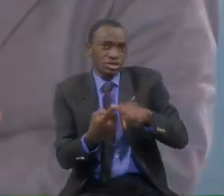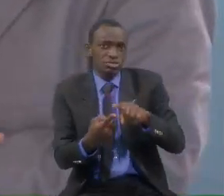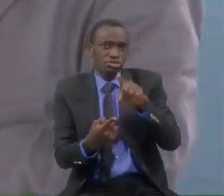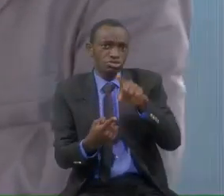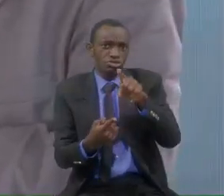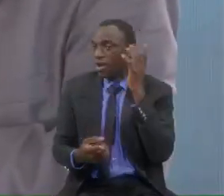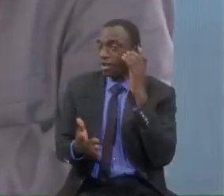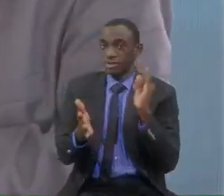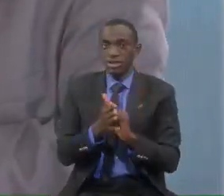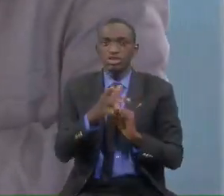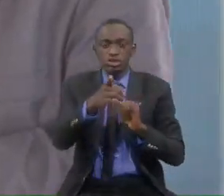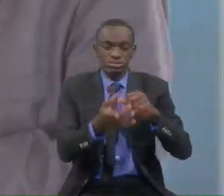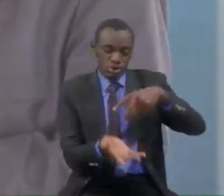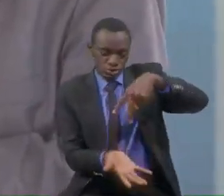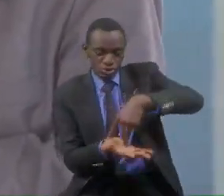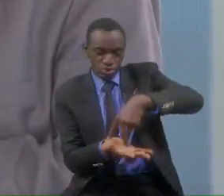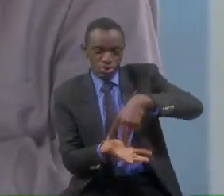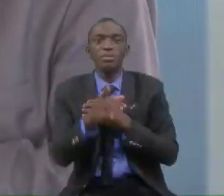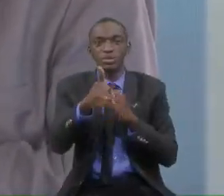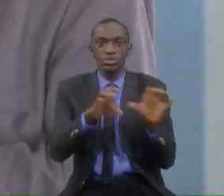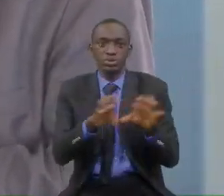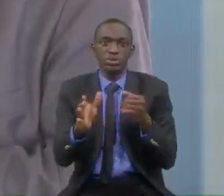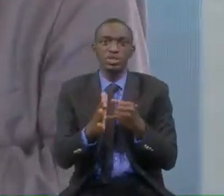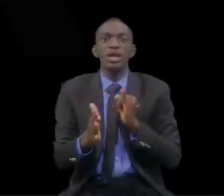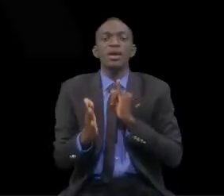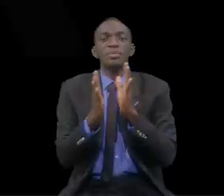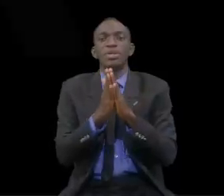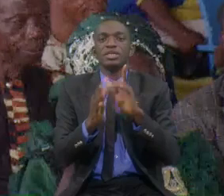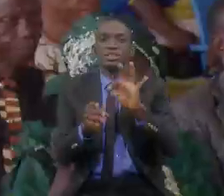I pray the Spirit will nourish you.